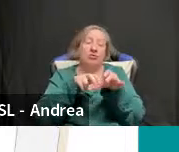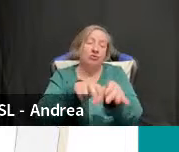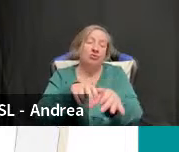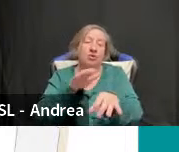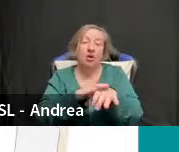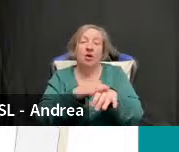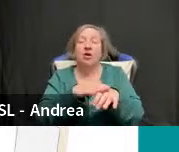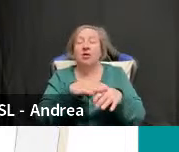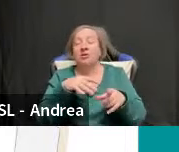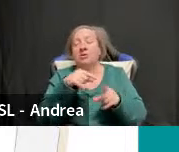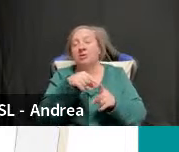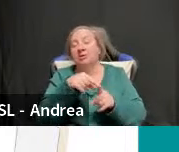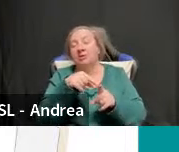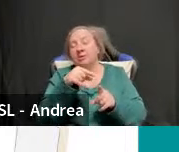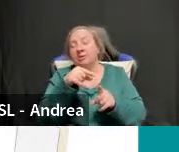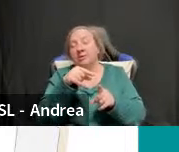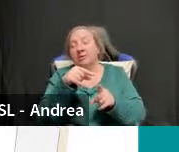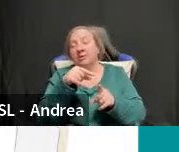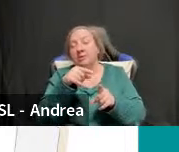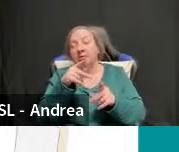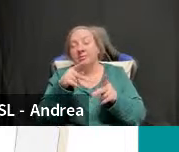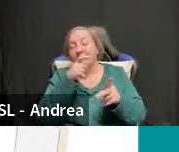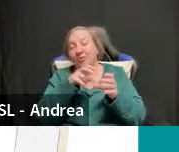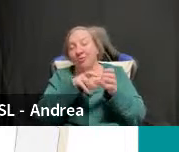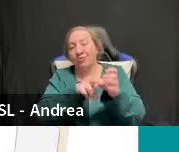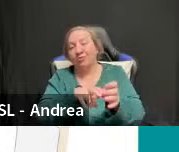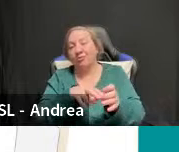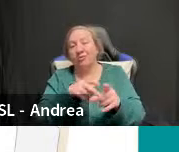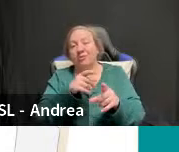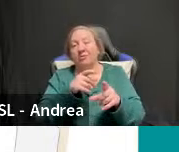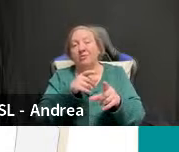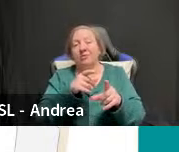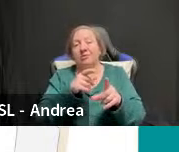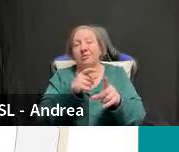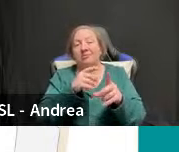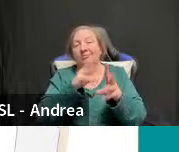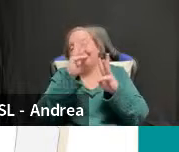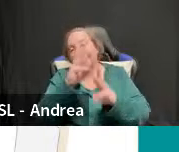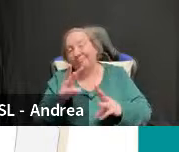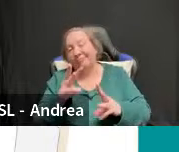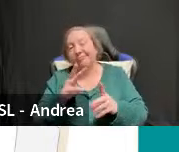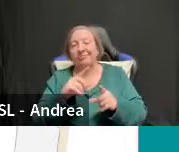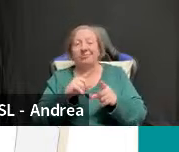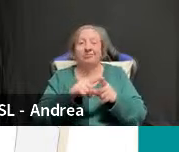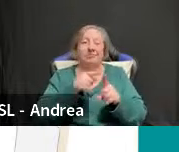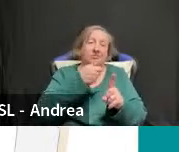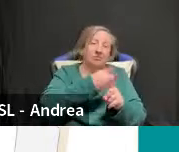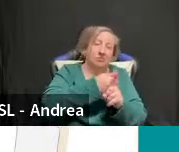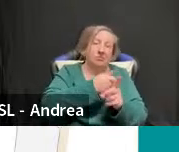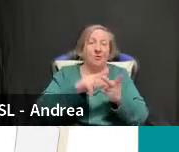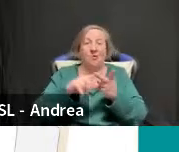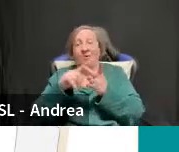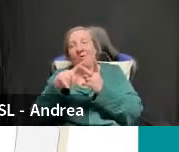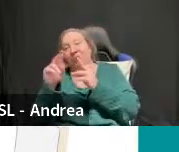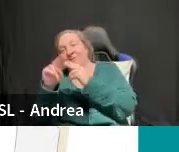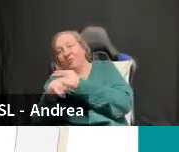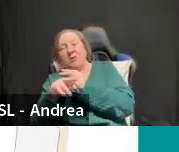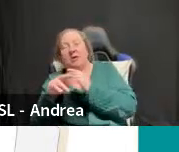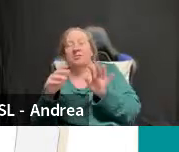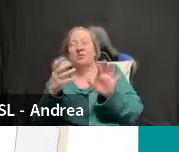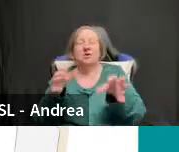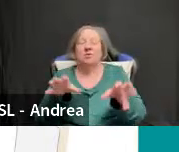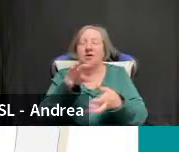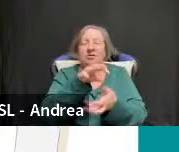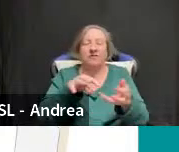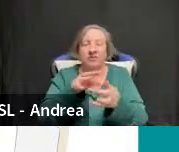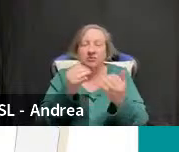platform or a center platform from the freeway. It's going to be a given. So we're not kind of confusing that issue yet. So anyway, go back